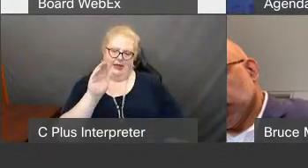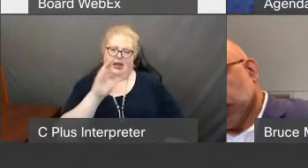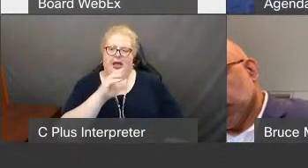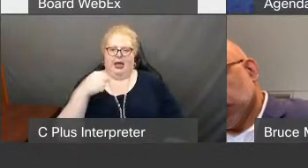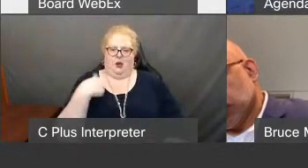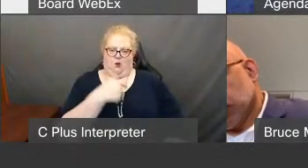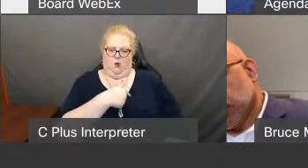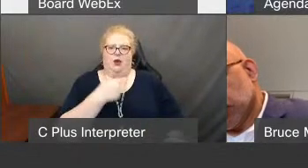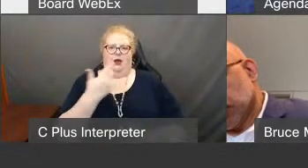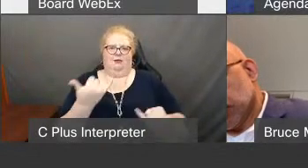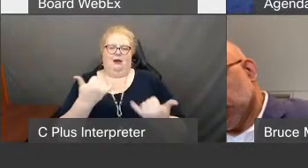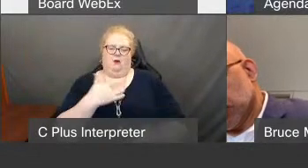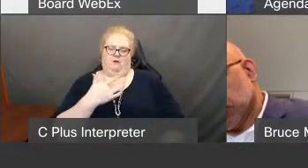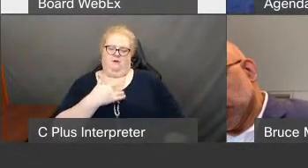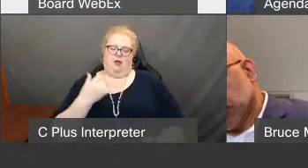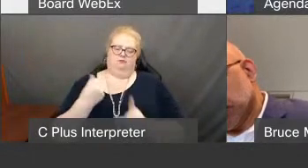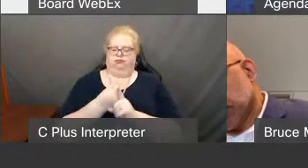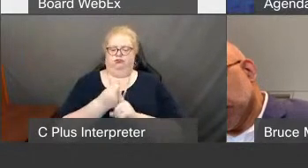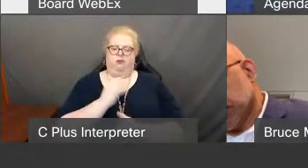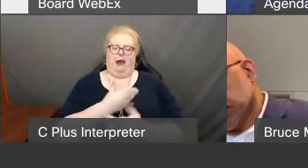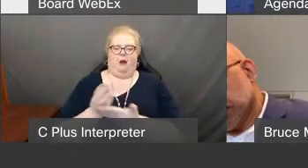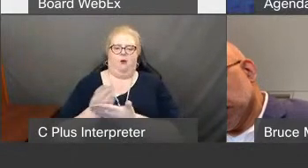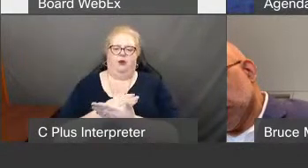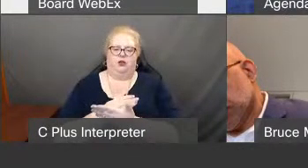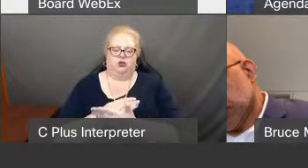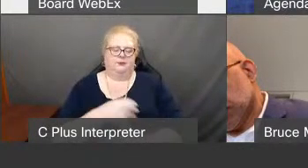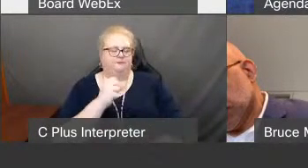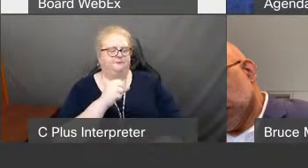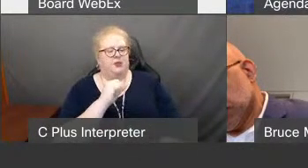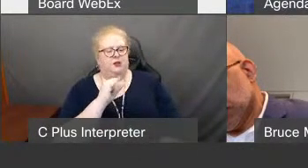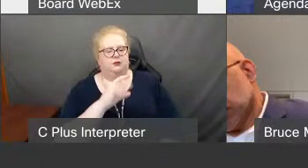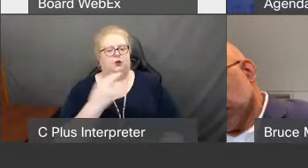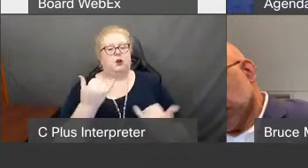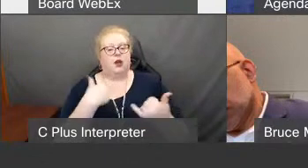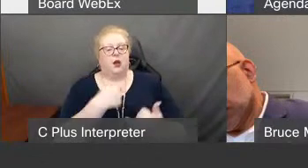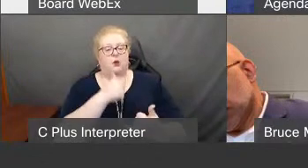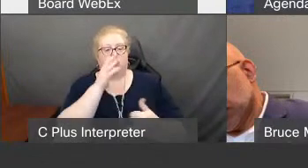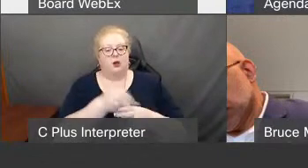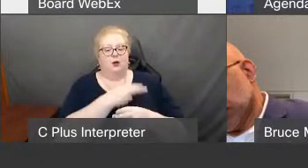budget. Yes, sir. We'll have a brief recess.